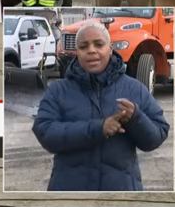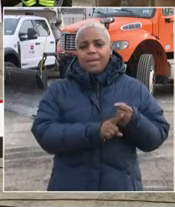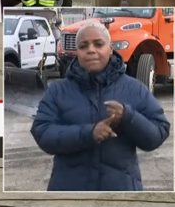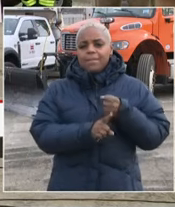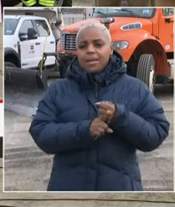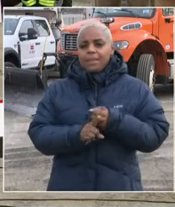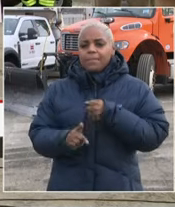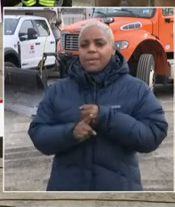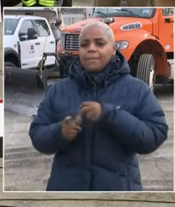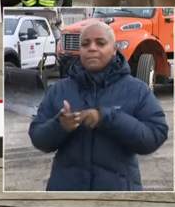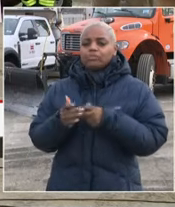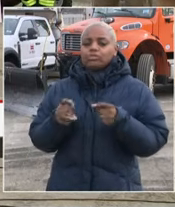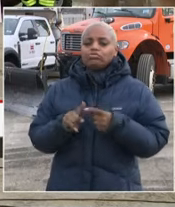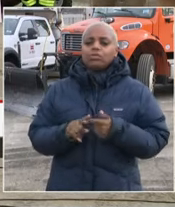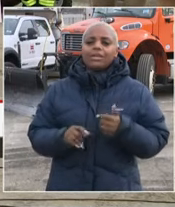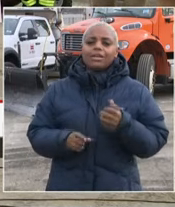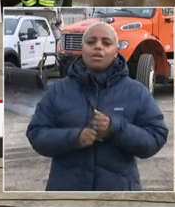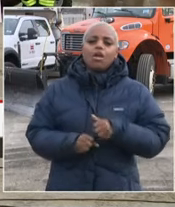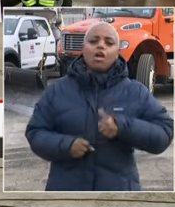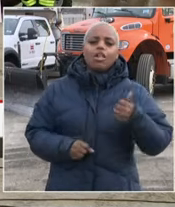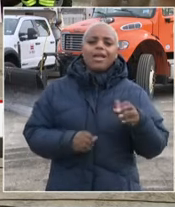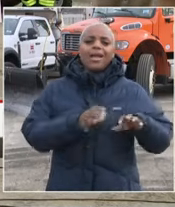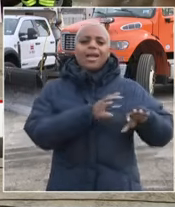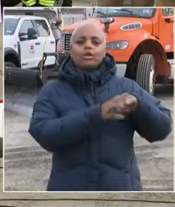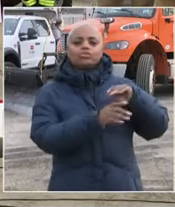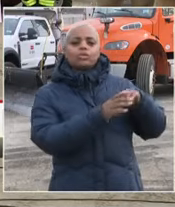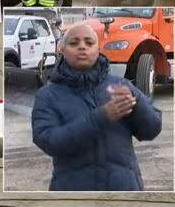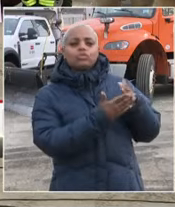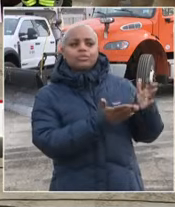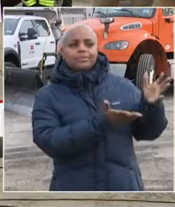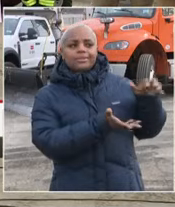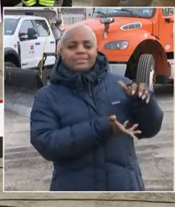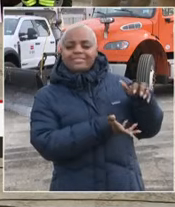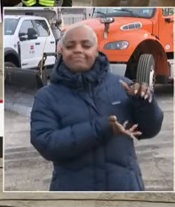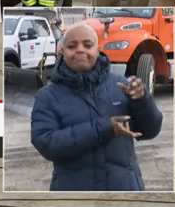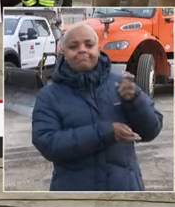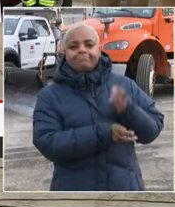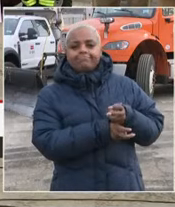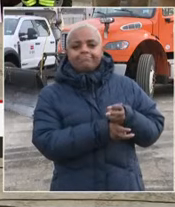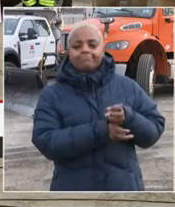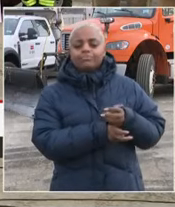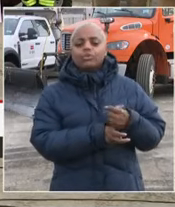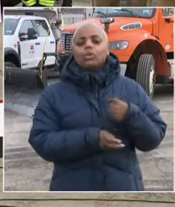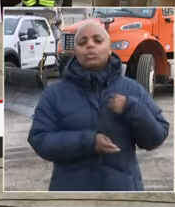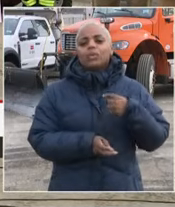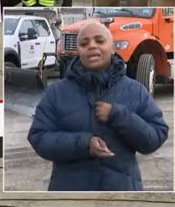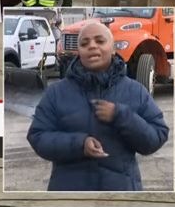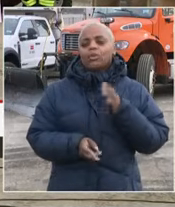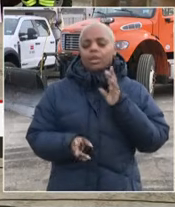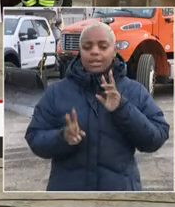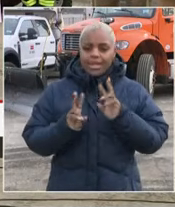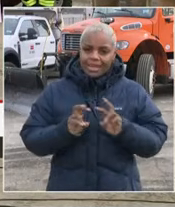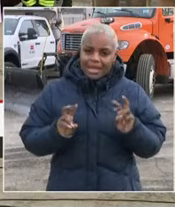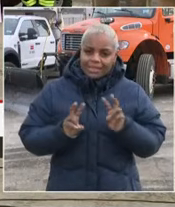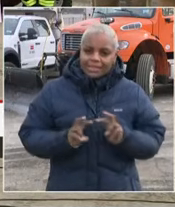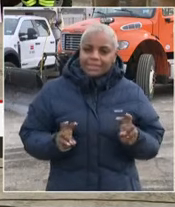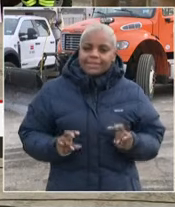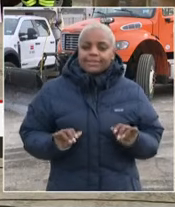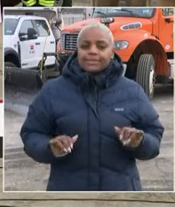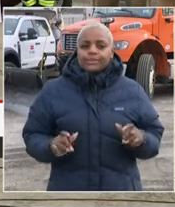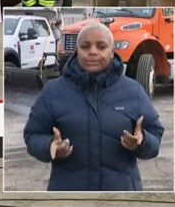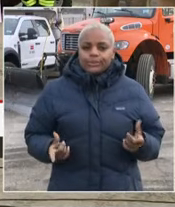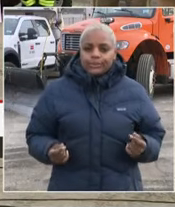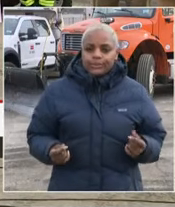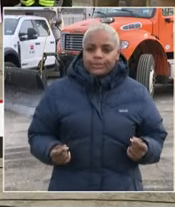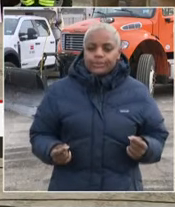Power, Pepco, or PECO up in Philly, BG&E. We'll look at this and say, do we need to move any of those